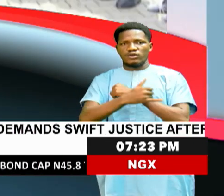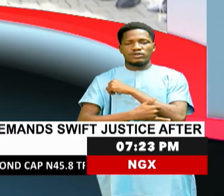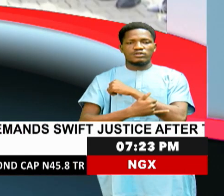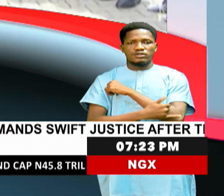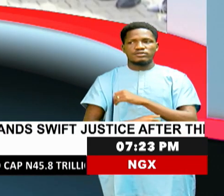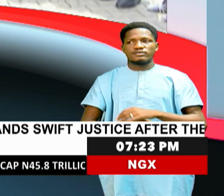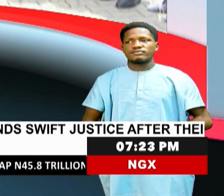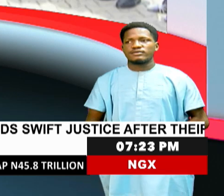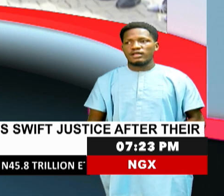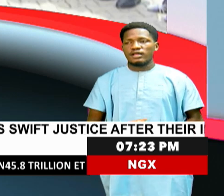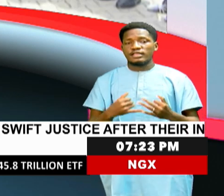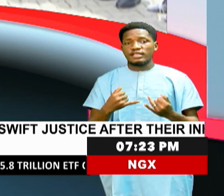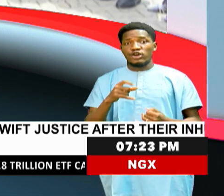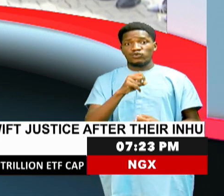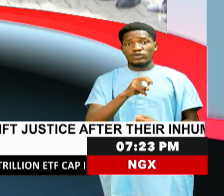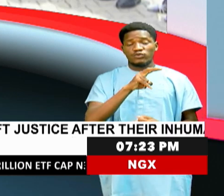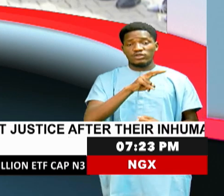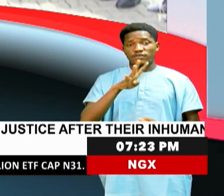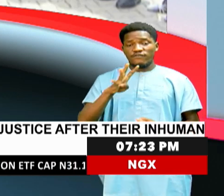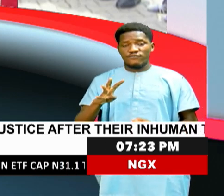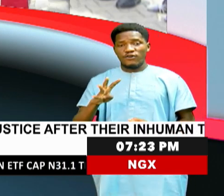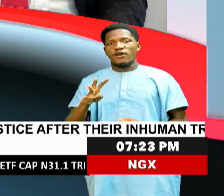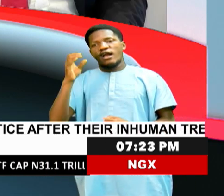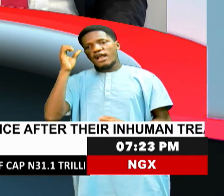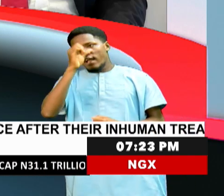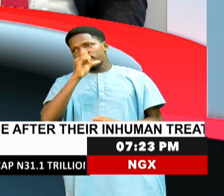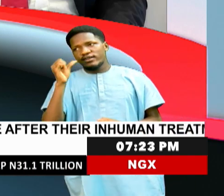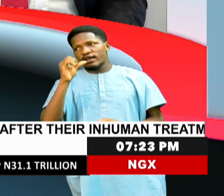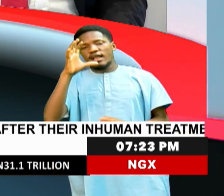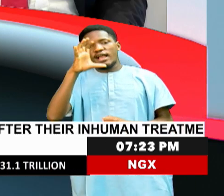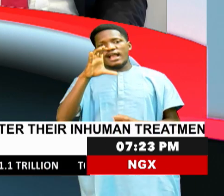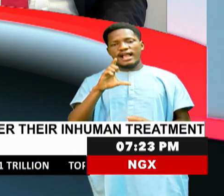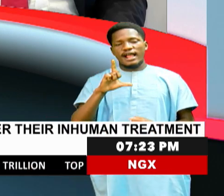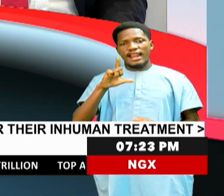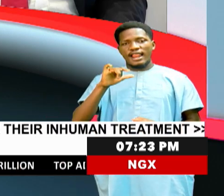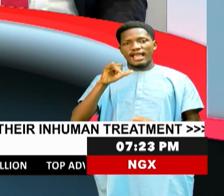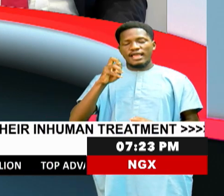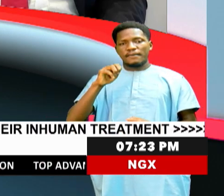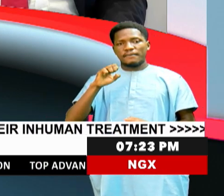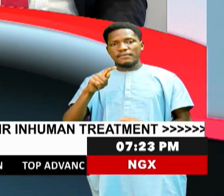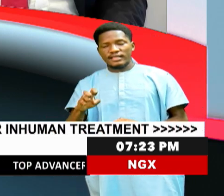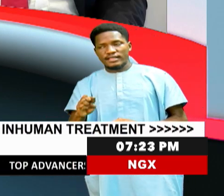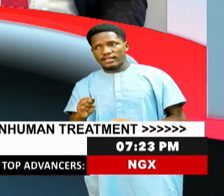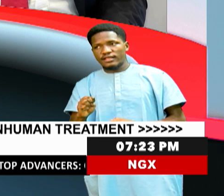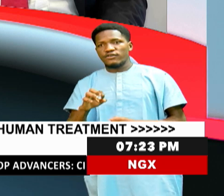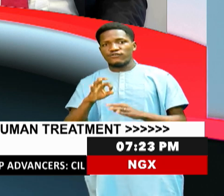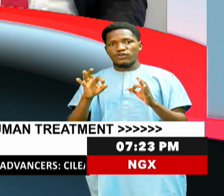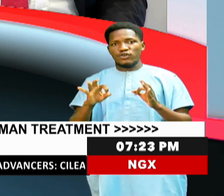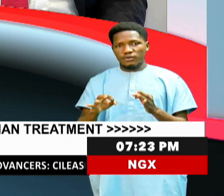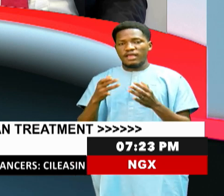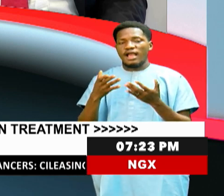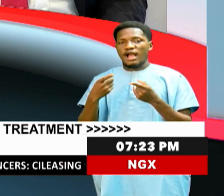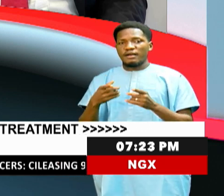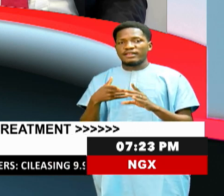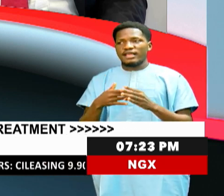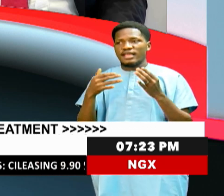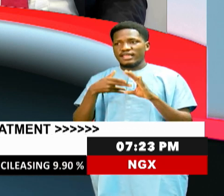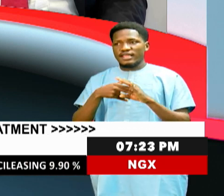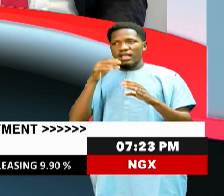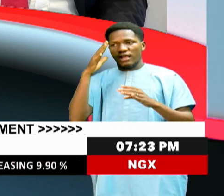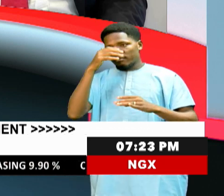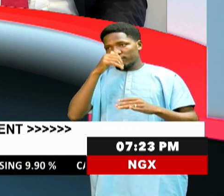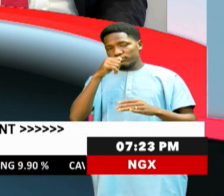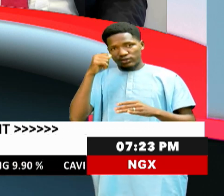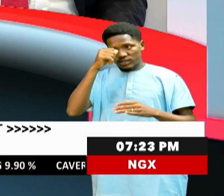Now, the 2024 Africa Climate Forum is underway in Abuja. Charles Alpha reports that this year's summit is